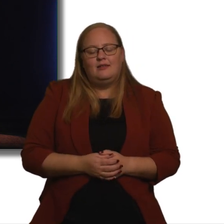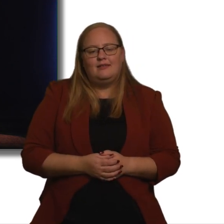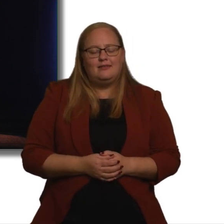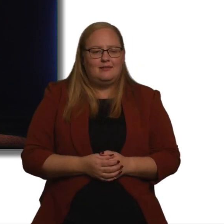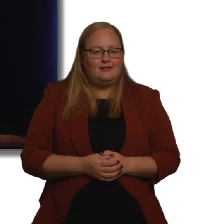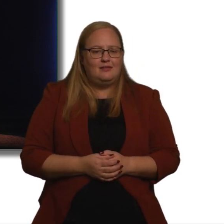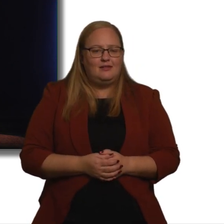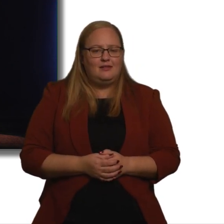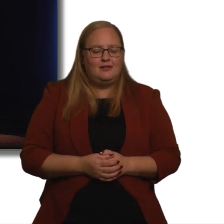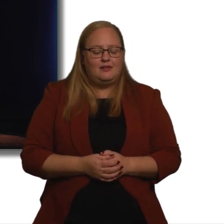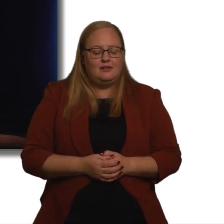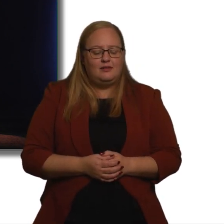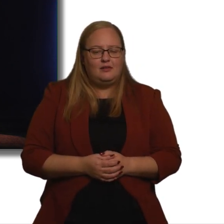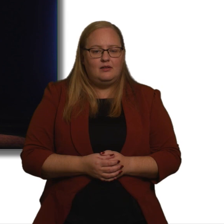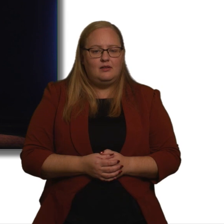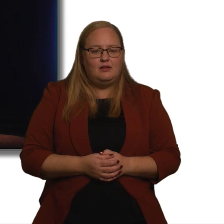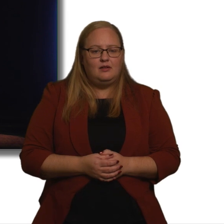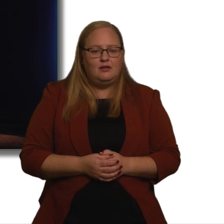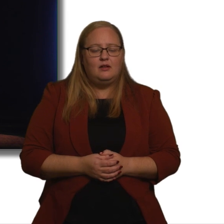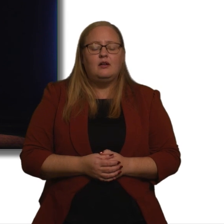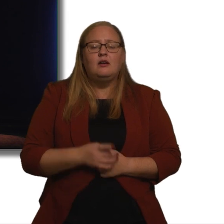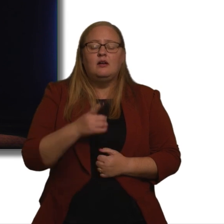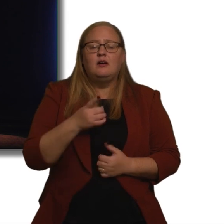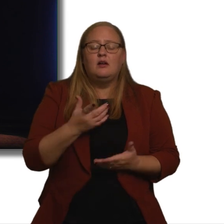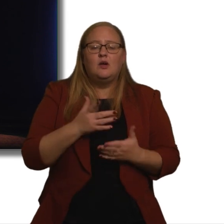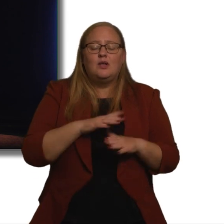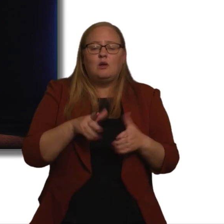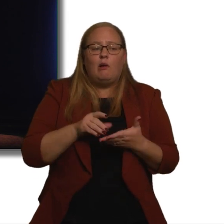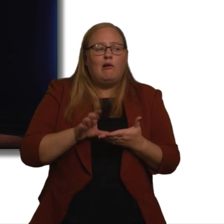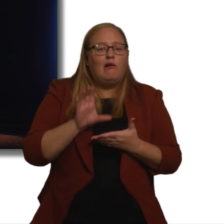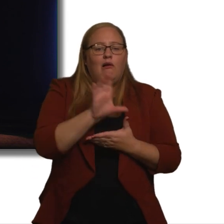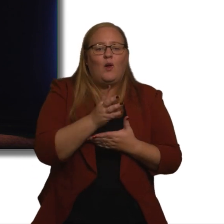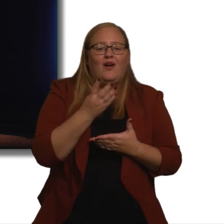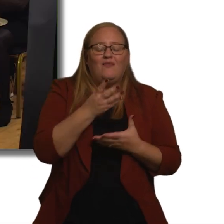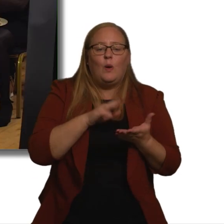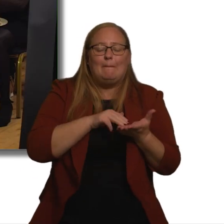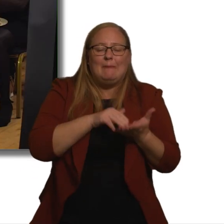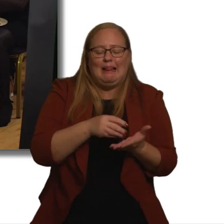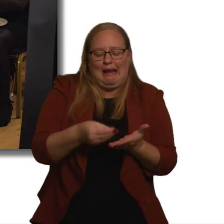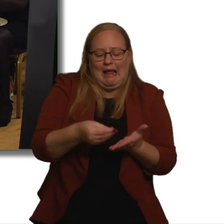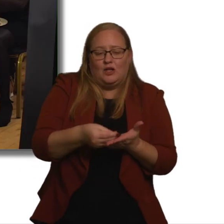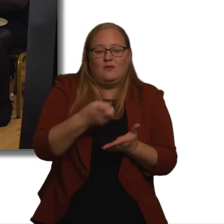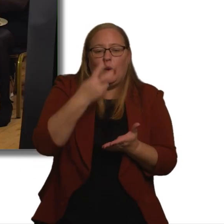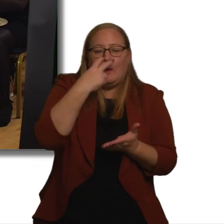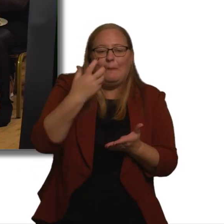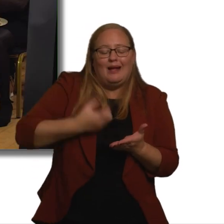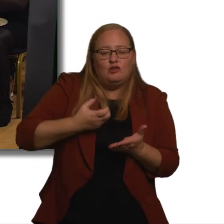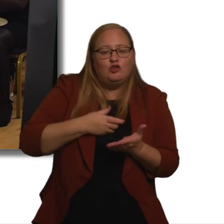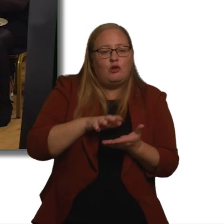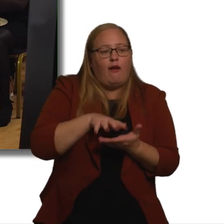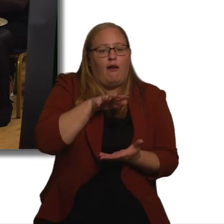It says, with the 4 million cash no longer being needed in the old pension pot, will the Society commit to a review